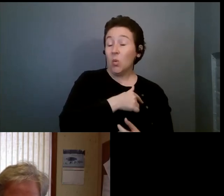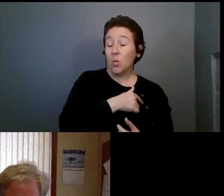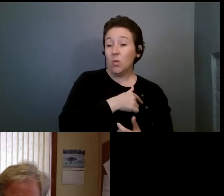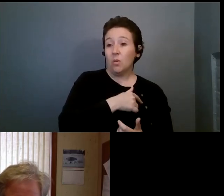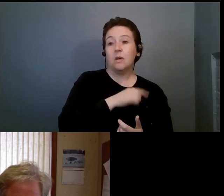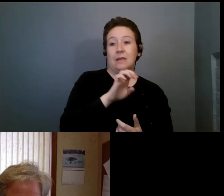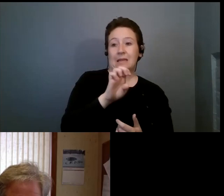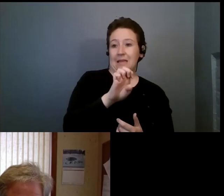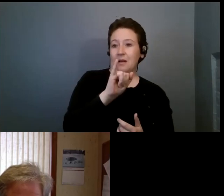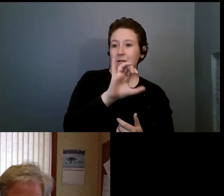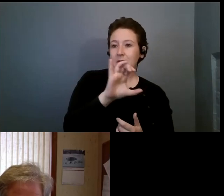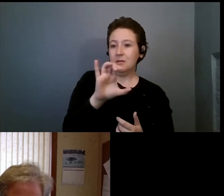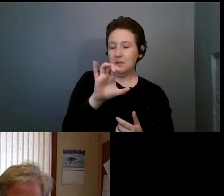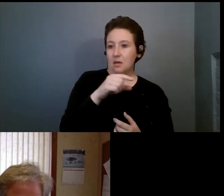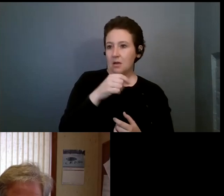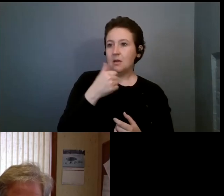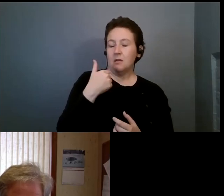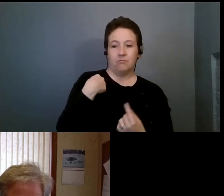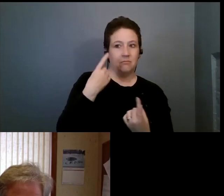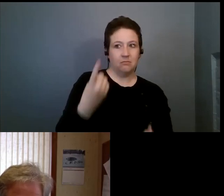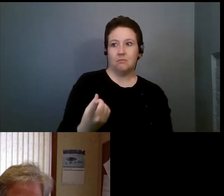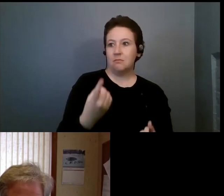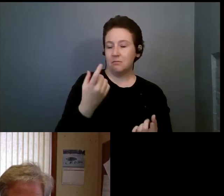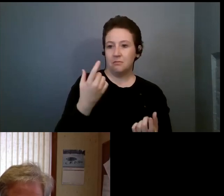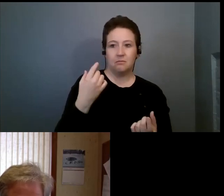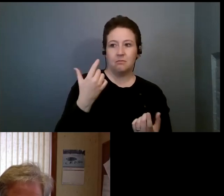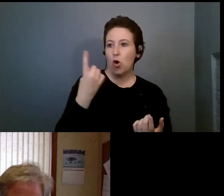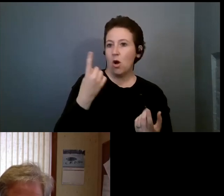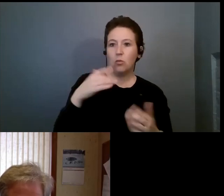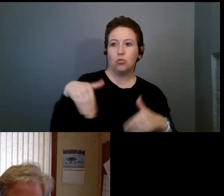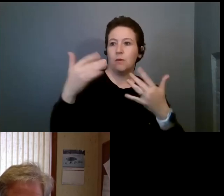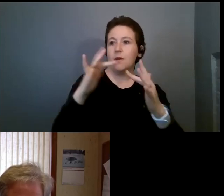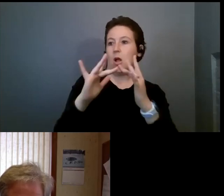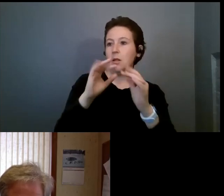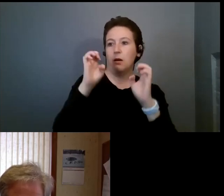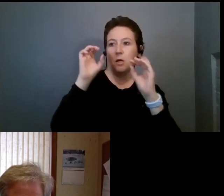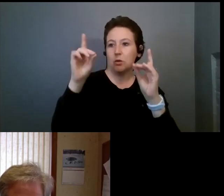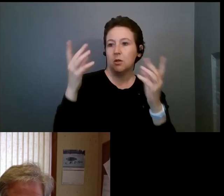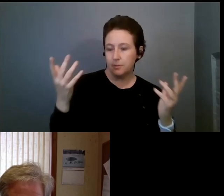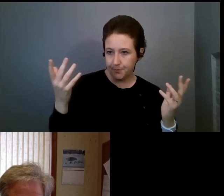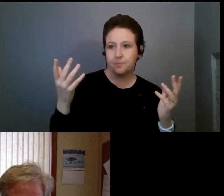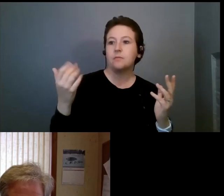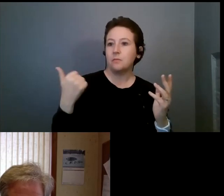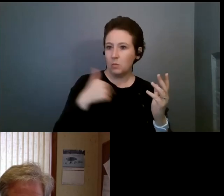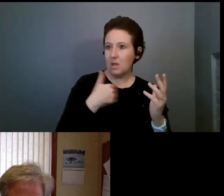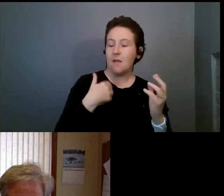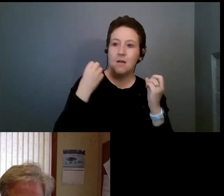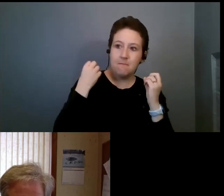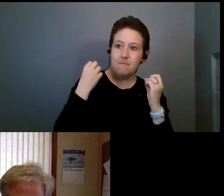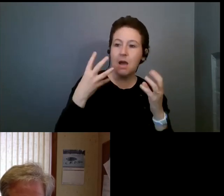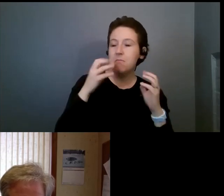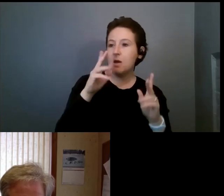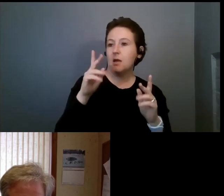the Eastern Iowa Community Colleges have a long history of providing online education, and we have substantial enrollment in